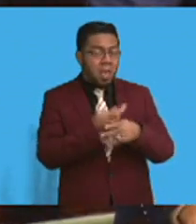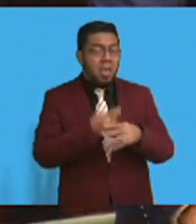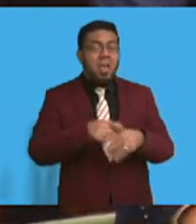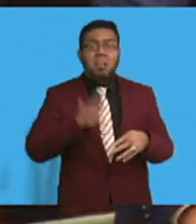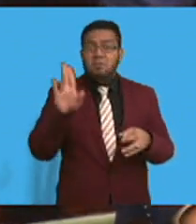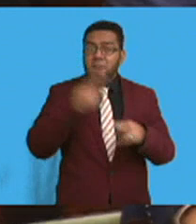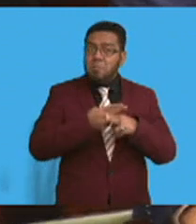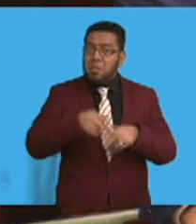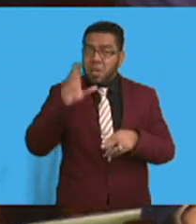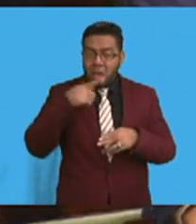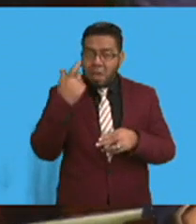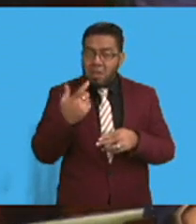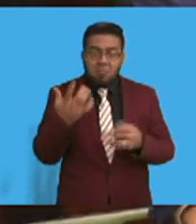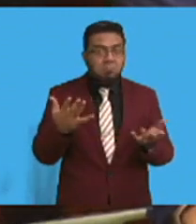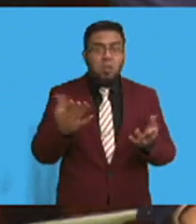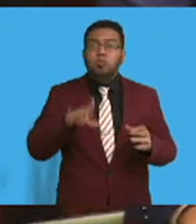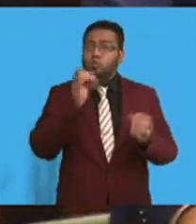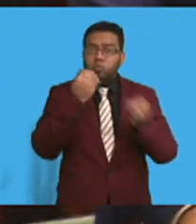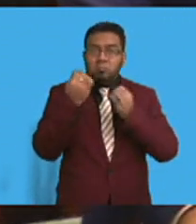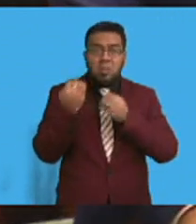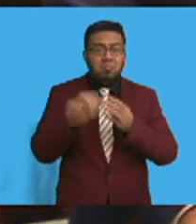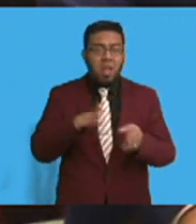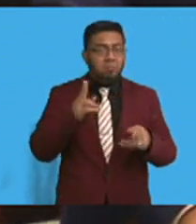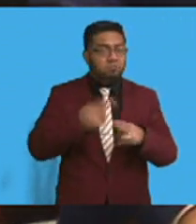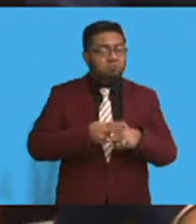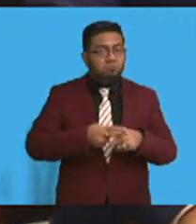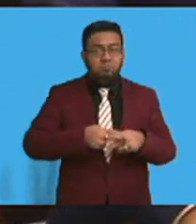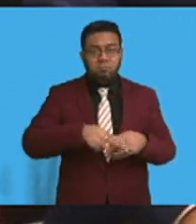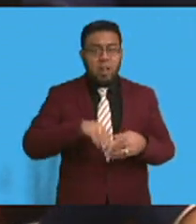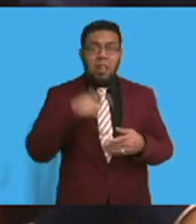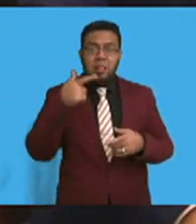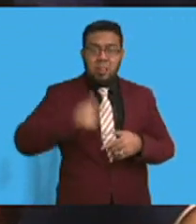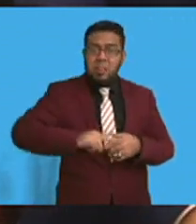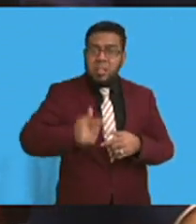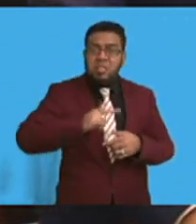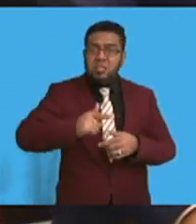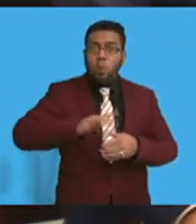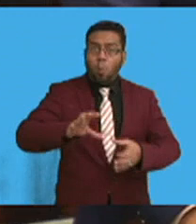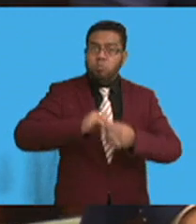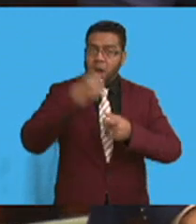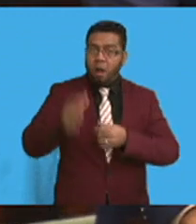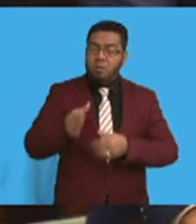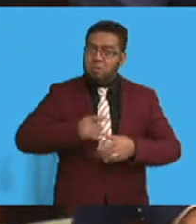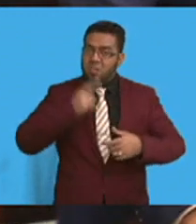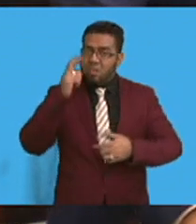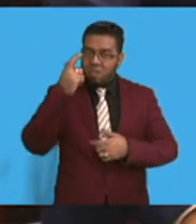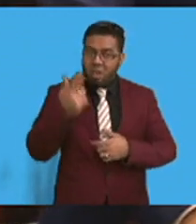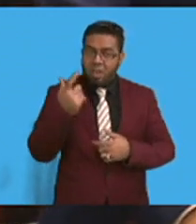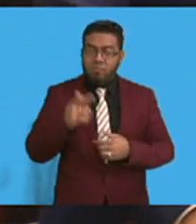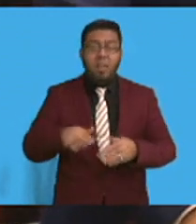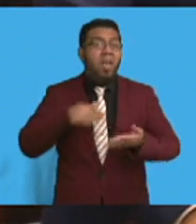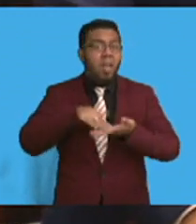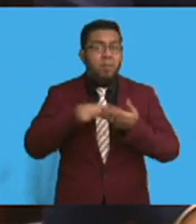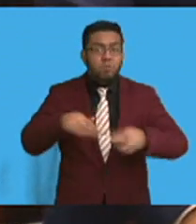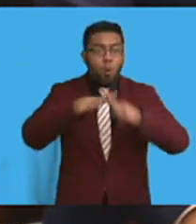eTransport-CARE, welfare care, Sugarcane-CARE and Leaseholders-CARE. Care for Fiji, Madam Speaker, help for homes